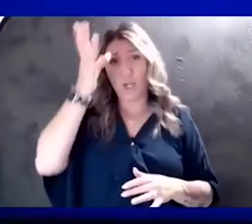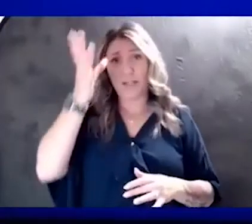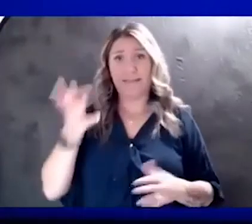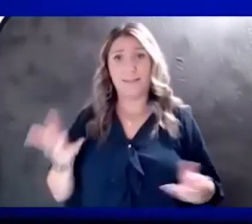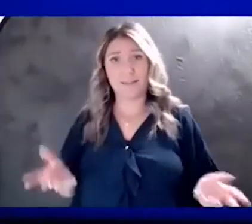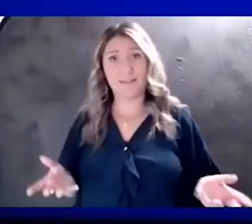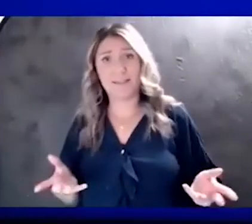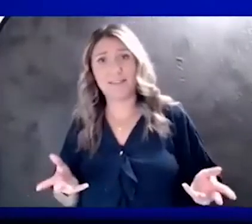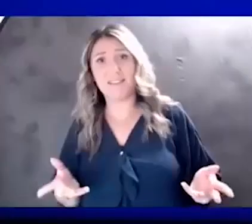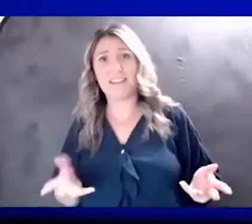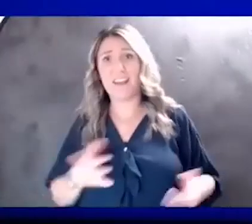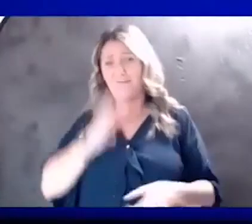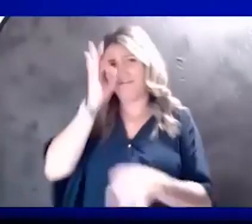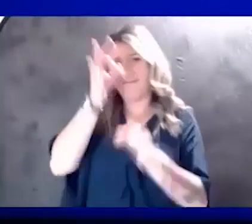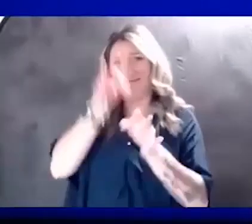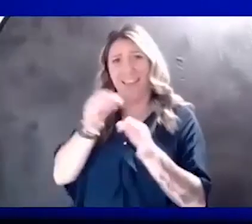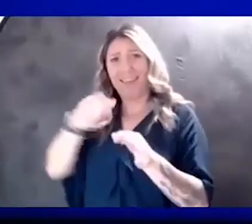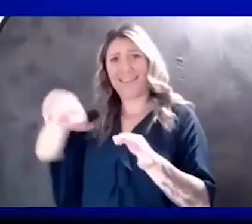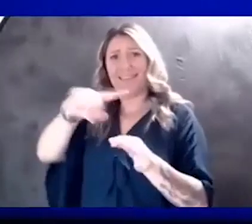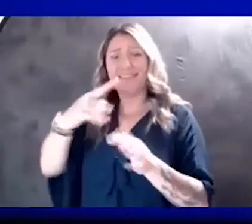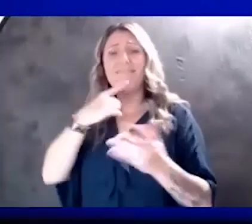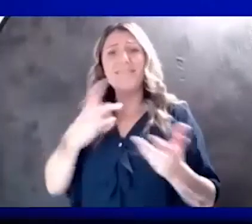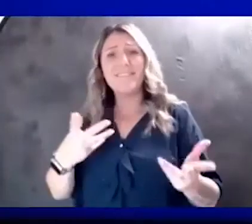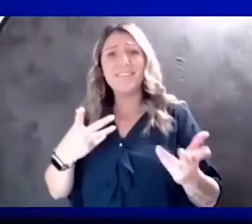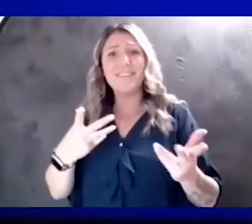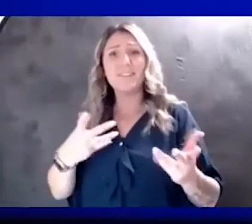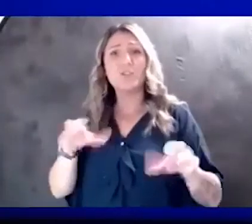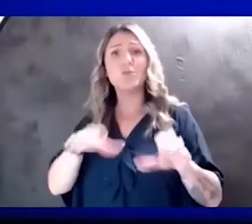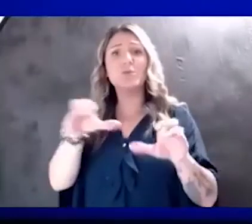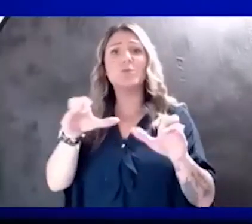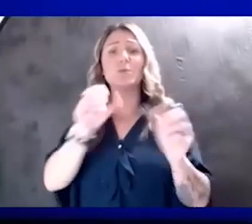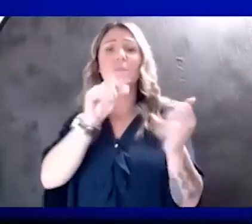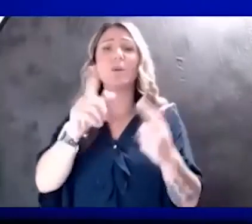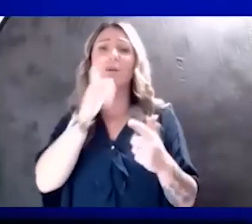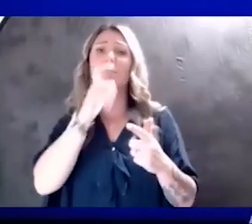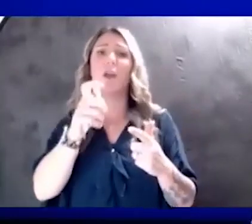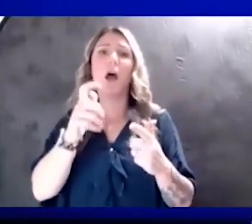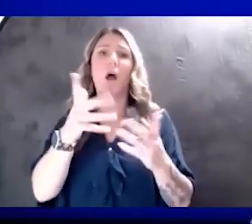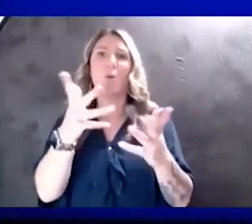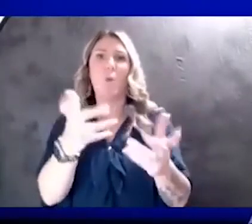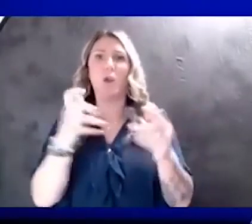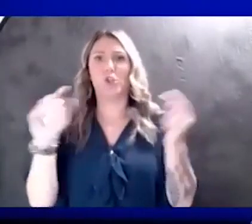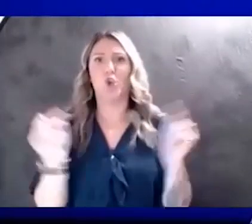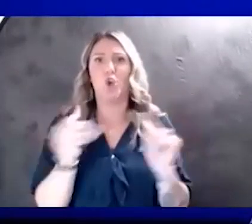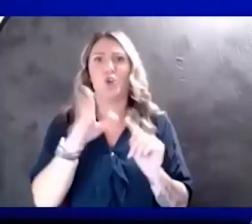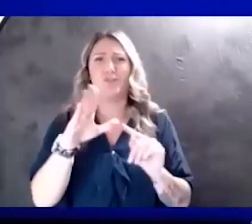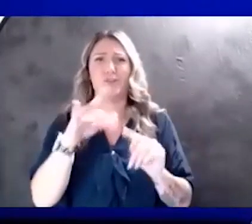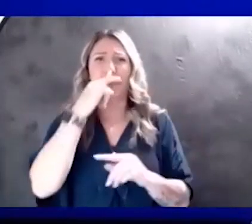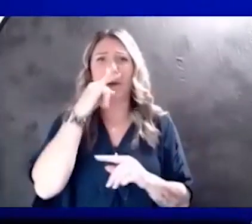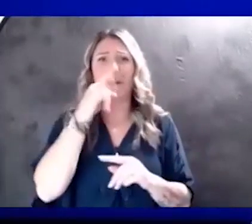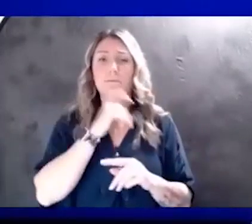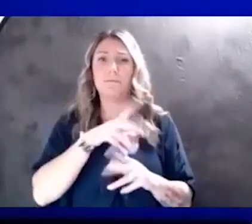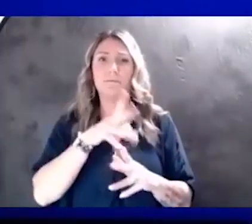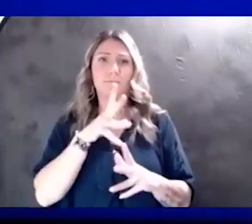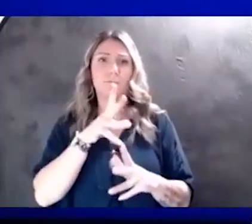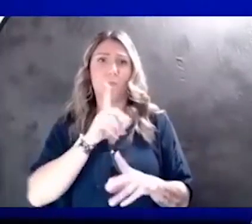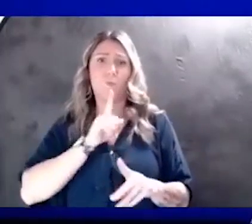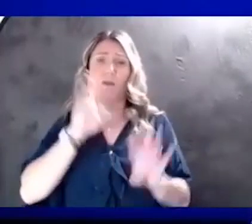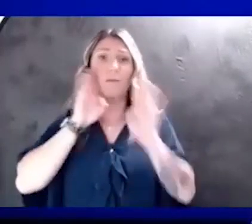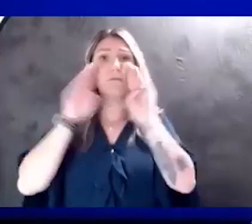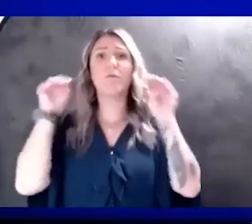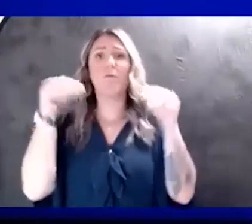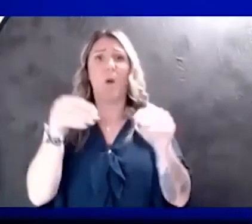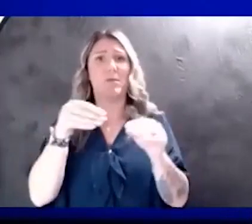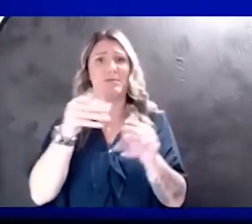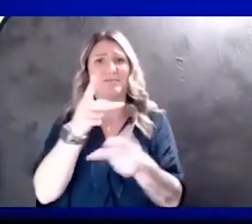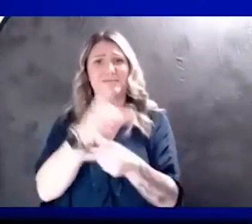faith to these folks. They're doing all this not to try to hurt your kid. They are strictly focused on trying to keep them safe. So